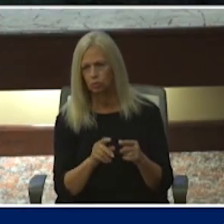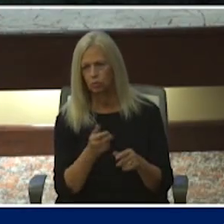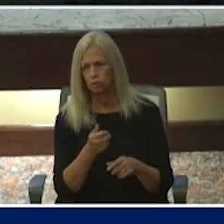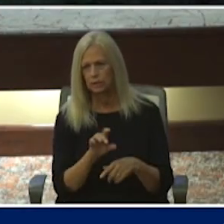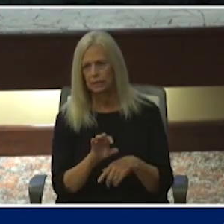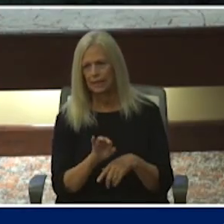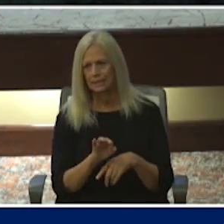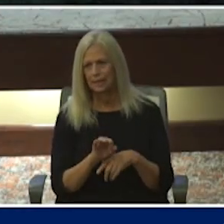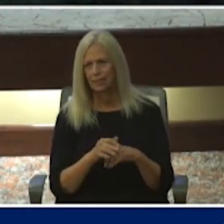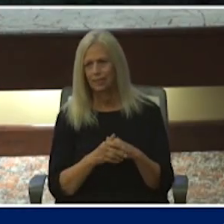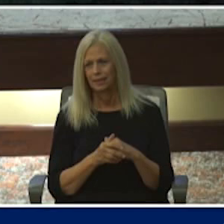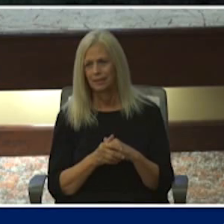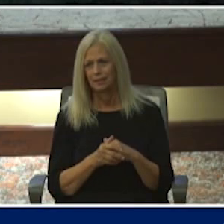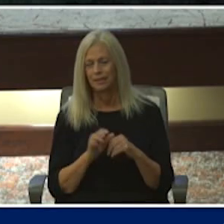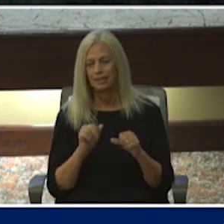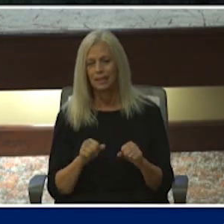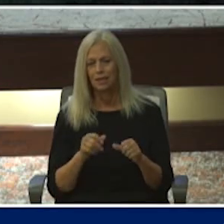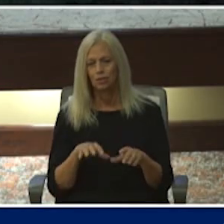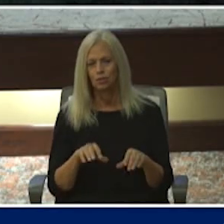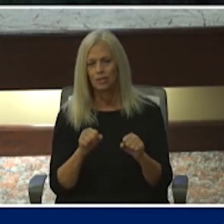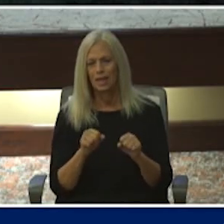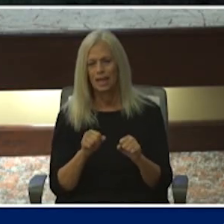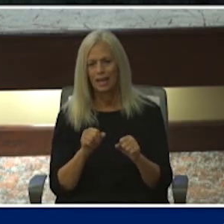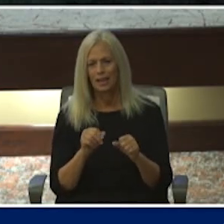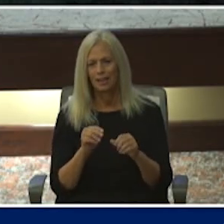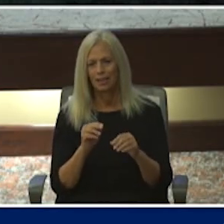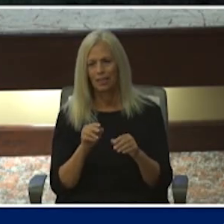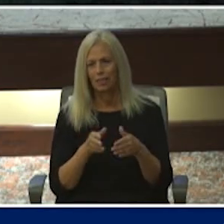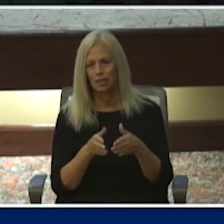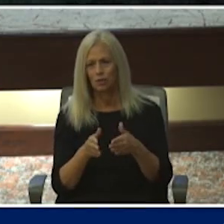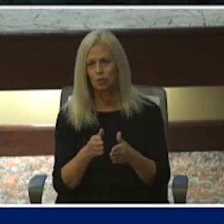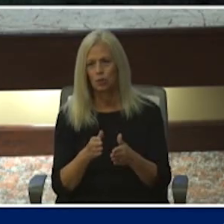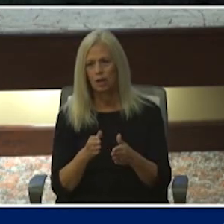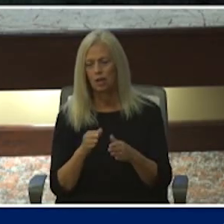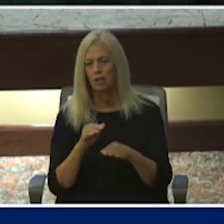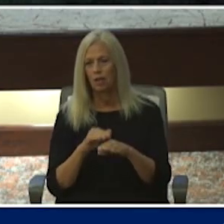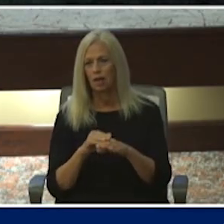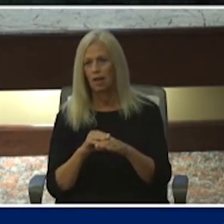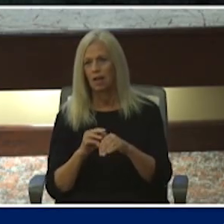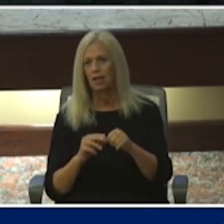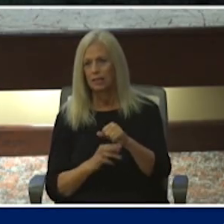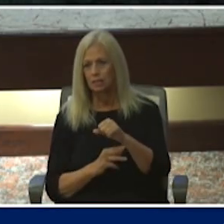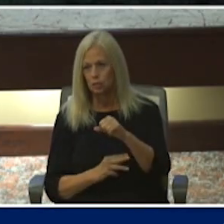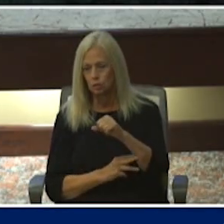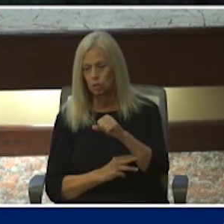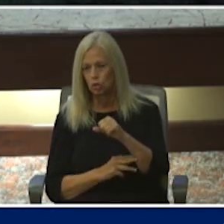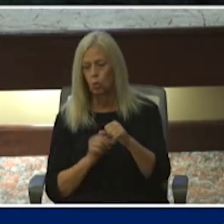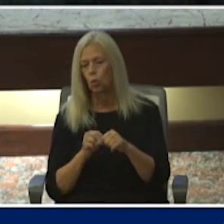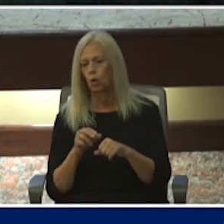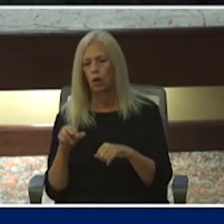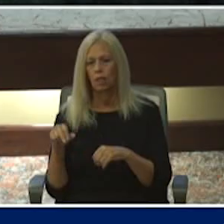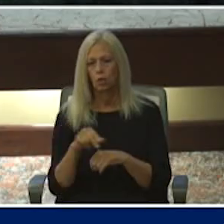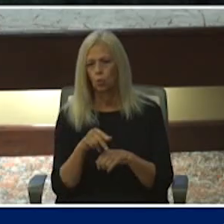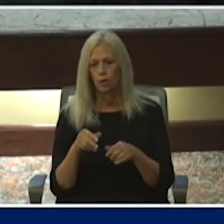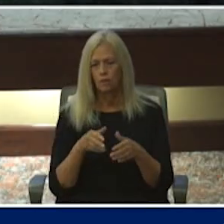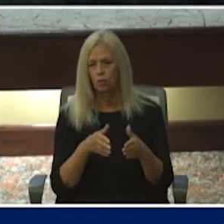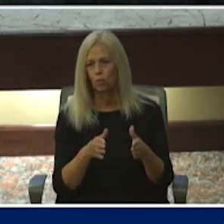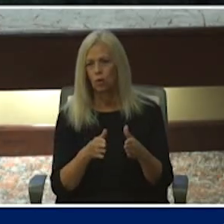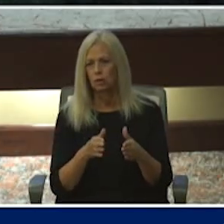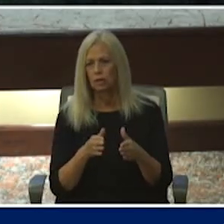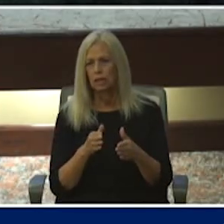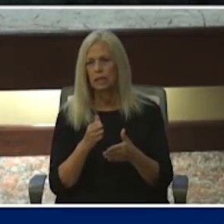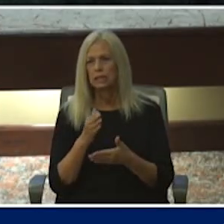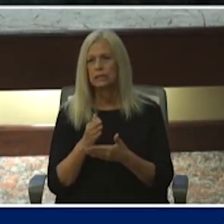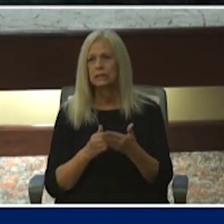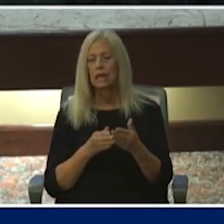If you take the trail down towards the suspension bridge on this side, or if you take the river walk down to the suspension bridge, at some point you have to